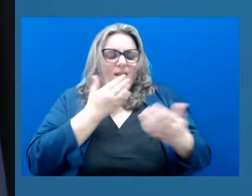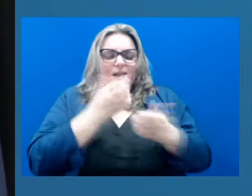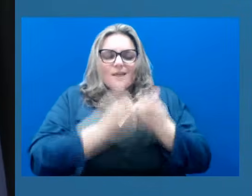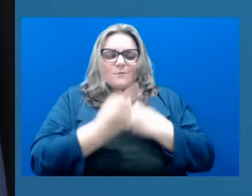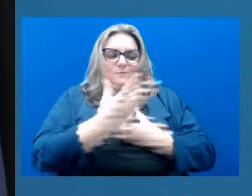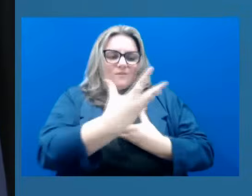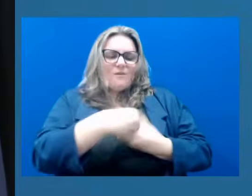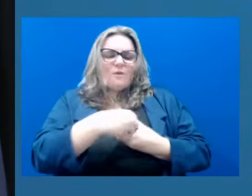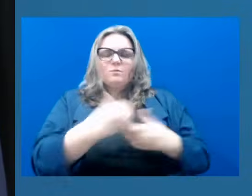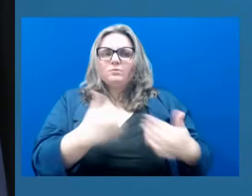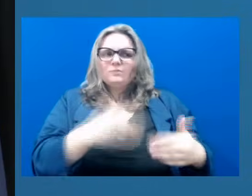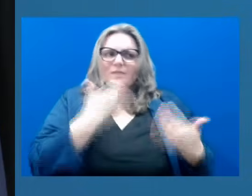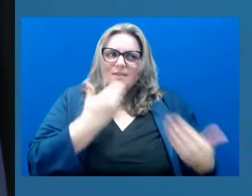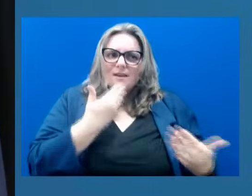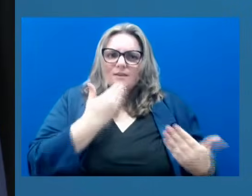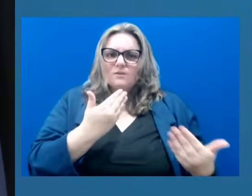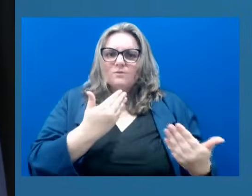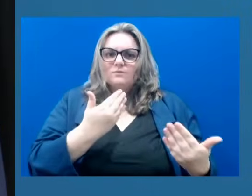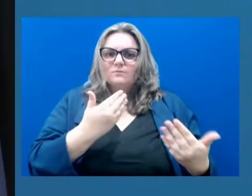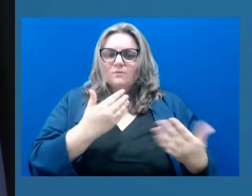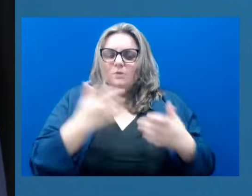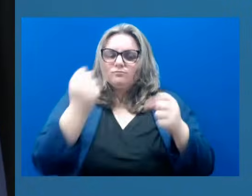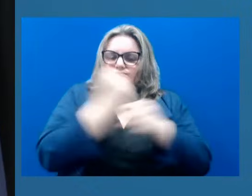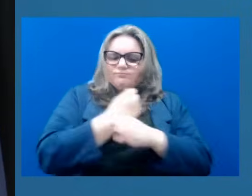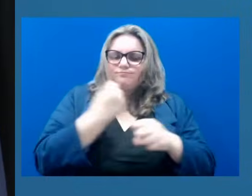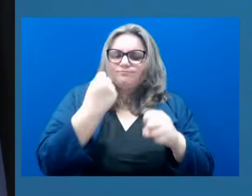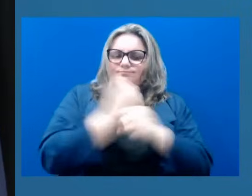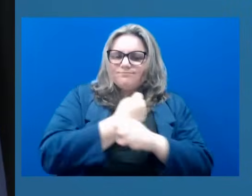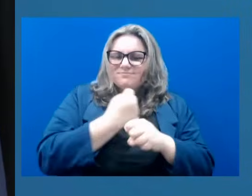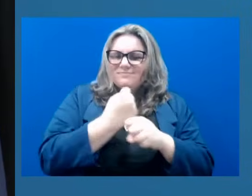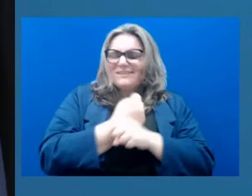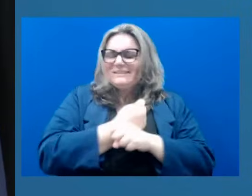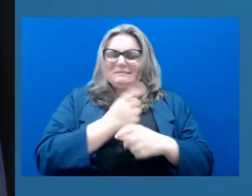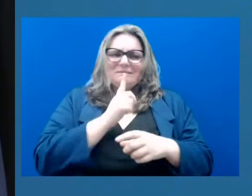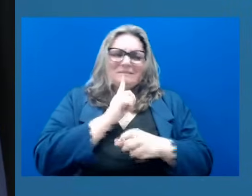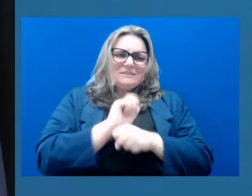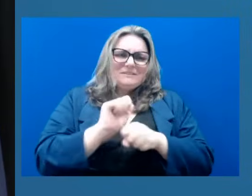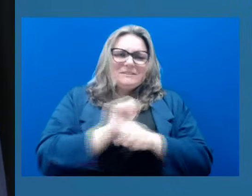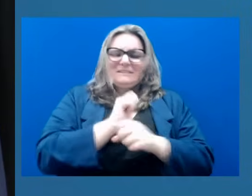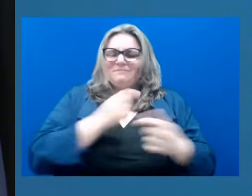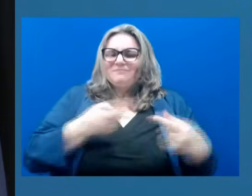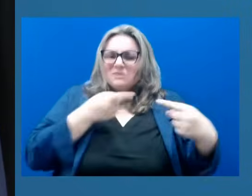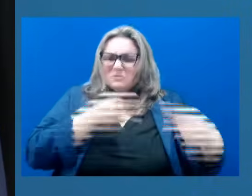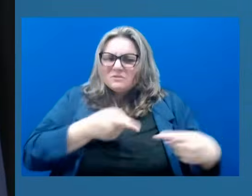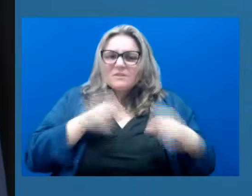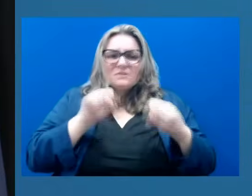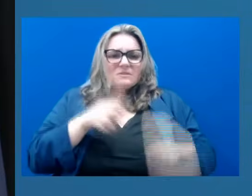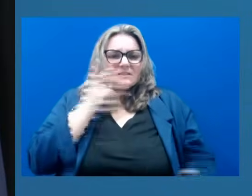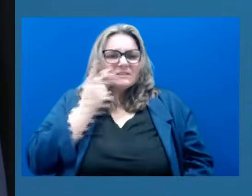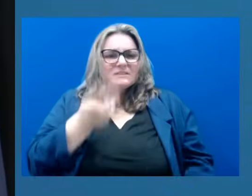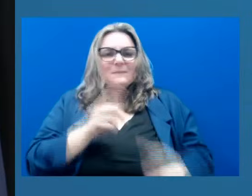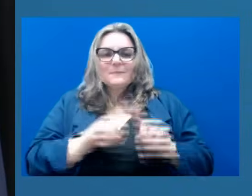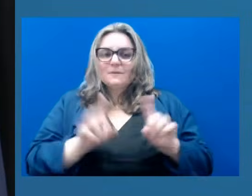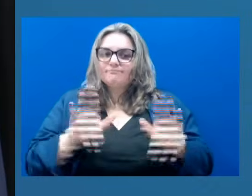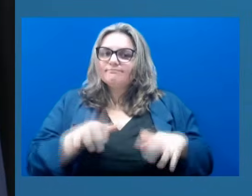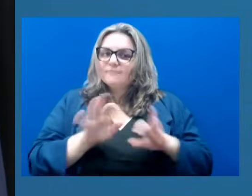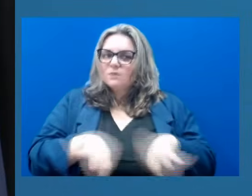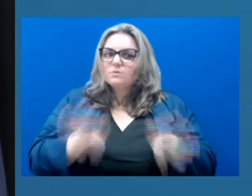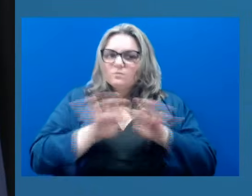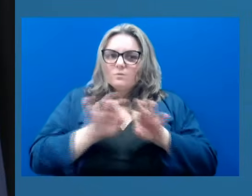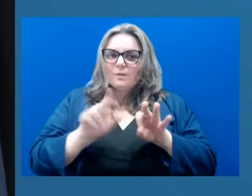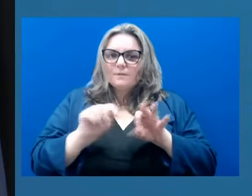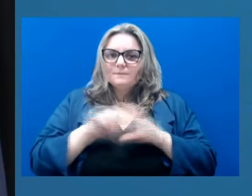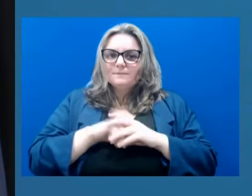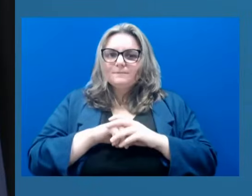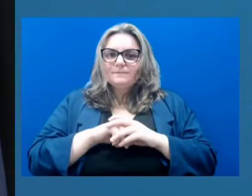show for it. But they were worth it. They were worth it. And I said we have to challenge the status quo. Just shake things up when you're in government,